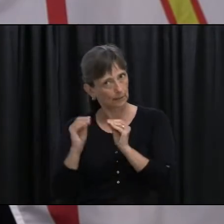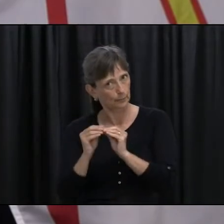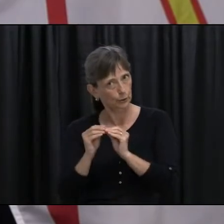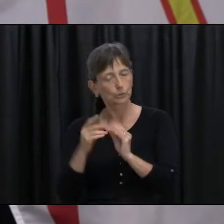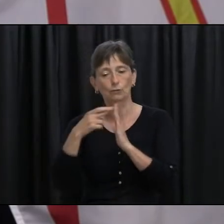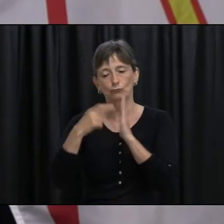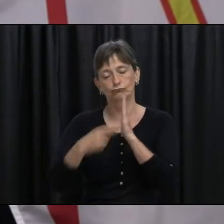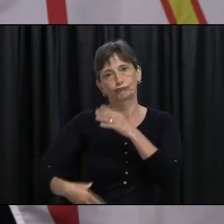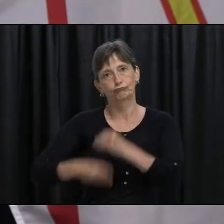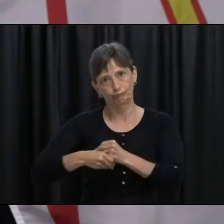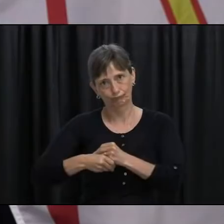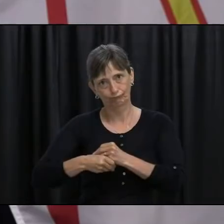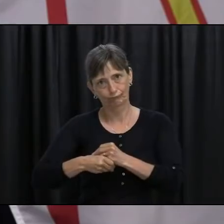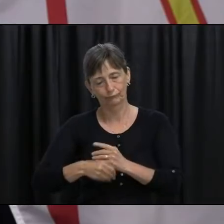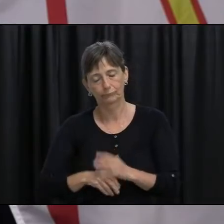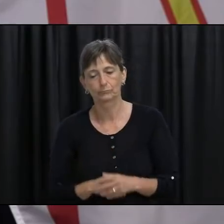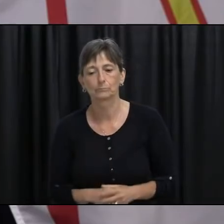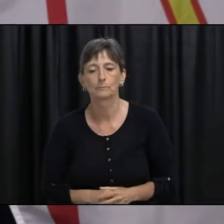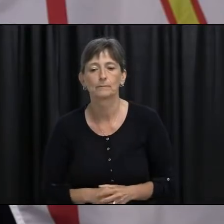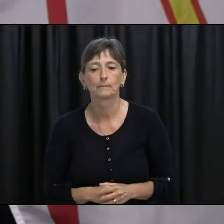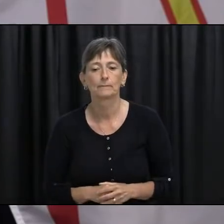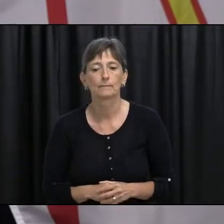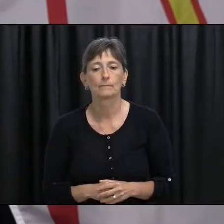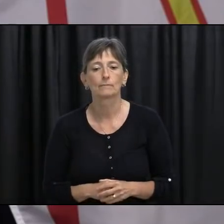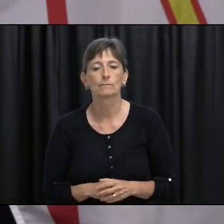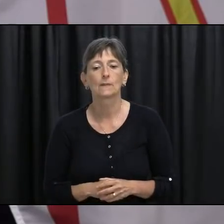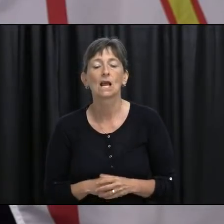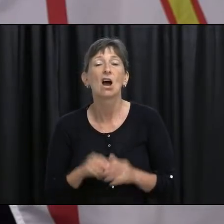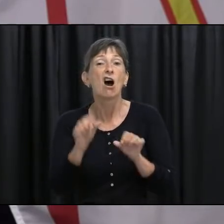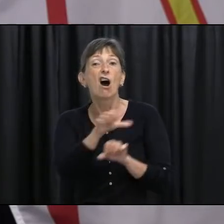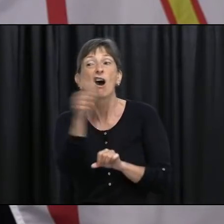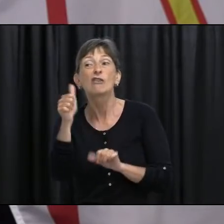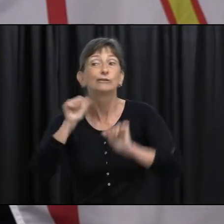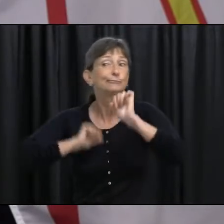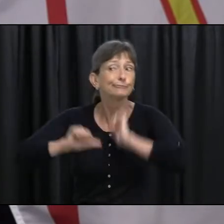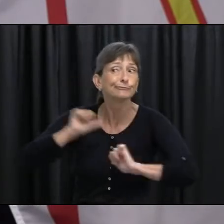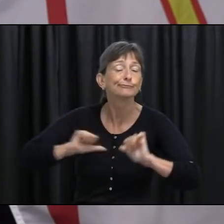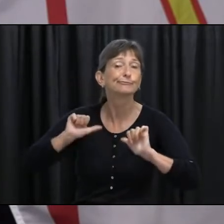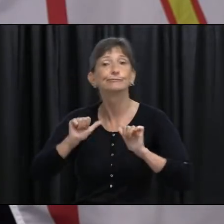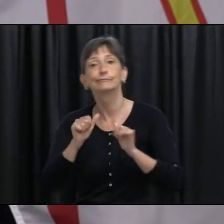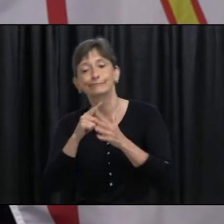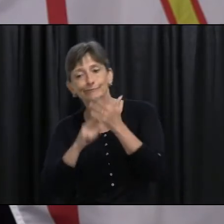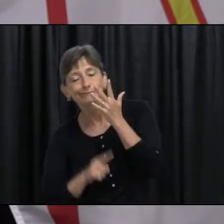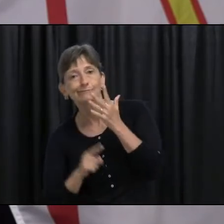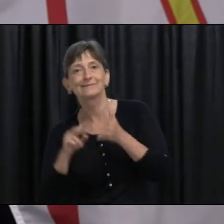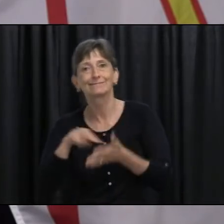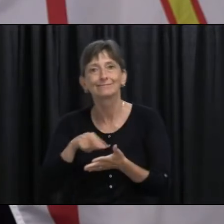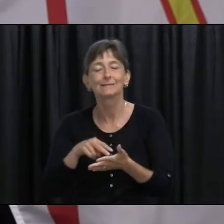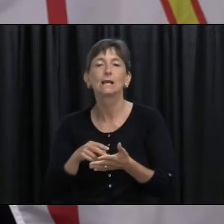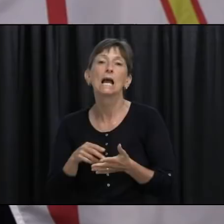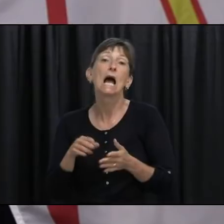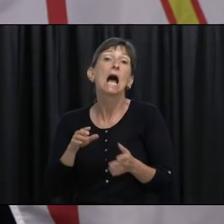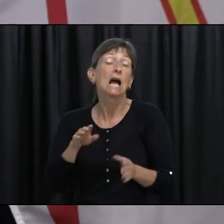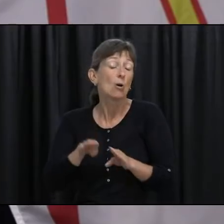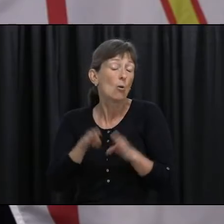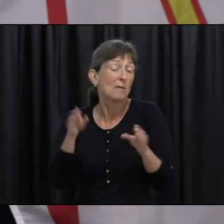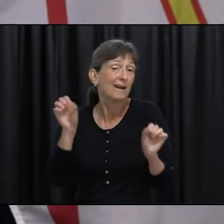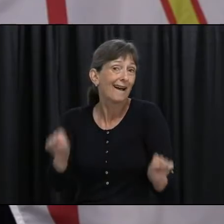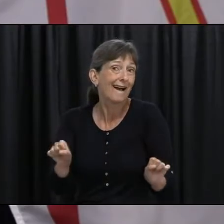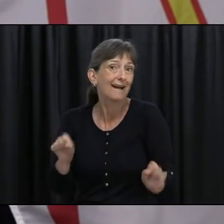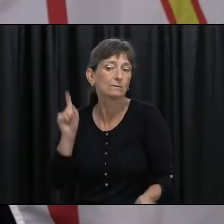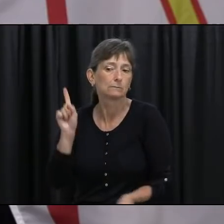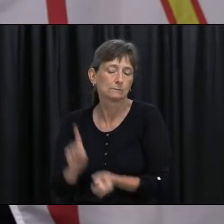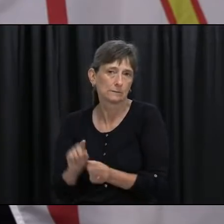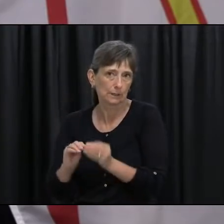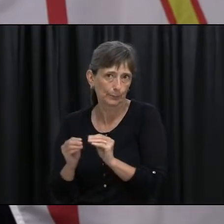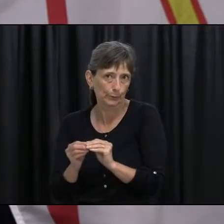and restrictions in place. While performance spaces may also reopen with reduced capacity, this does not include festivals